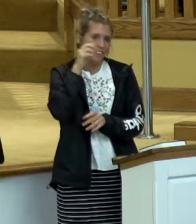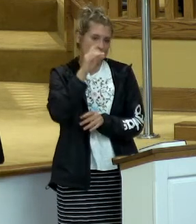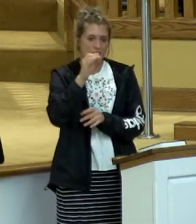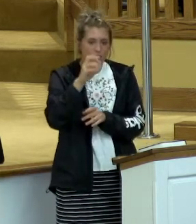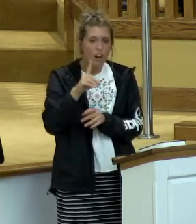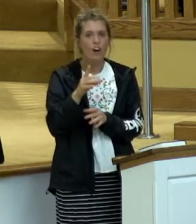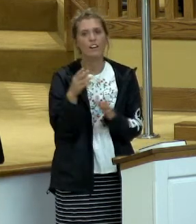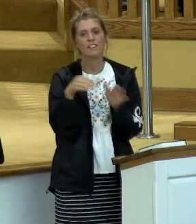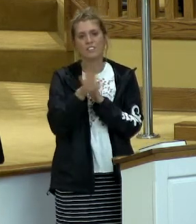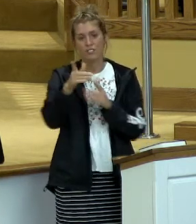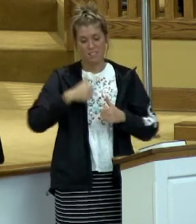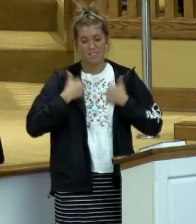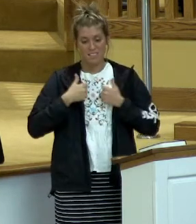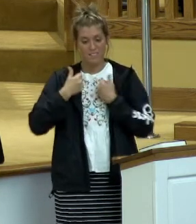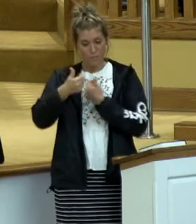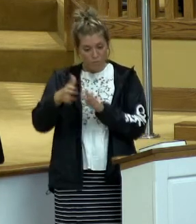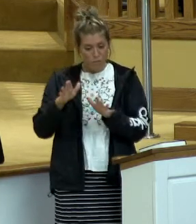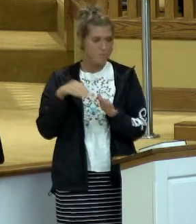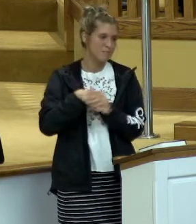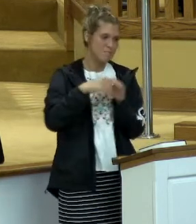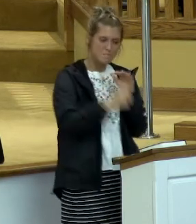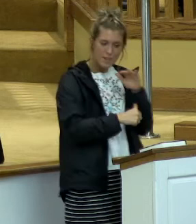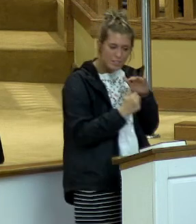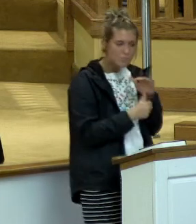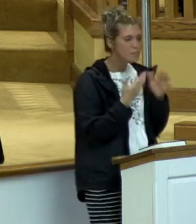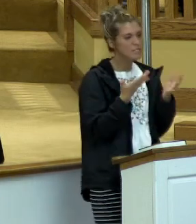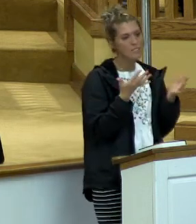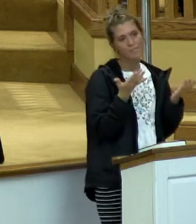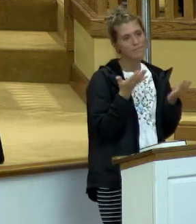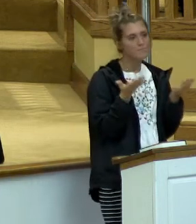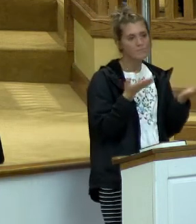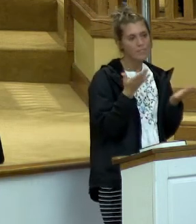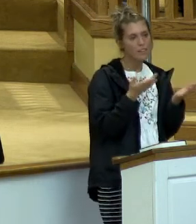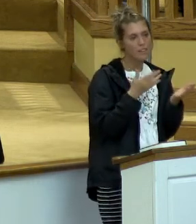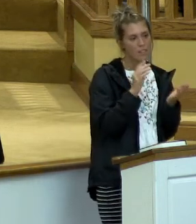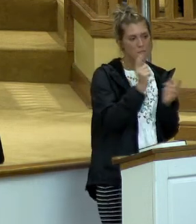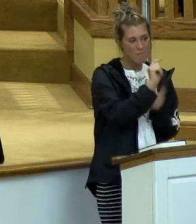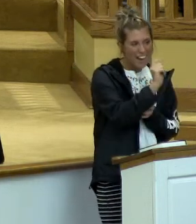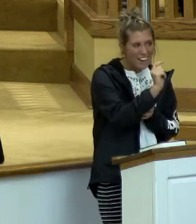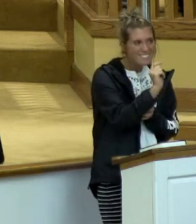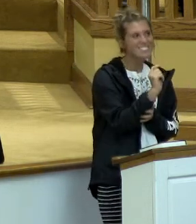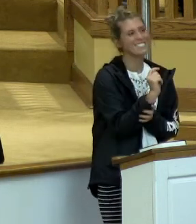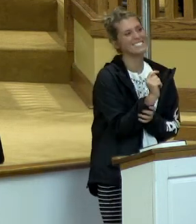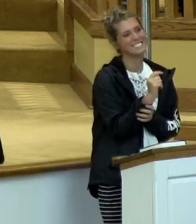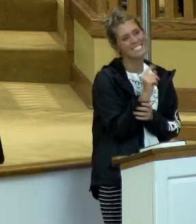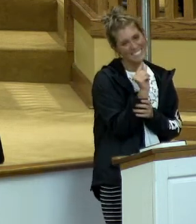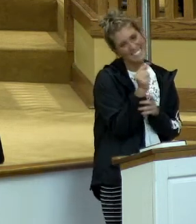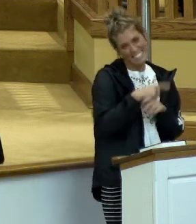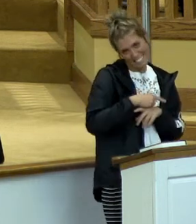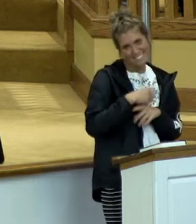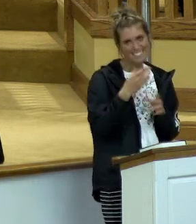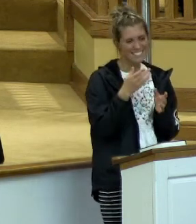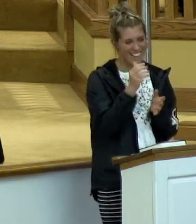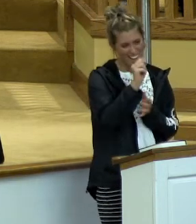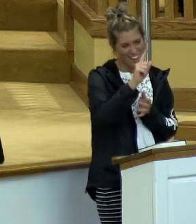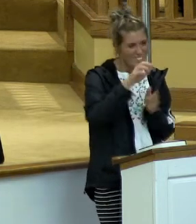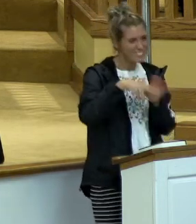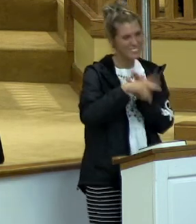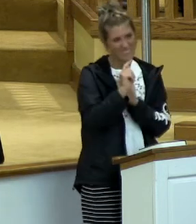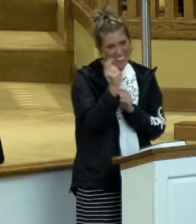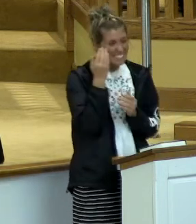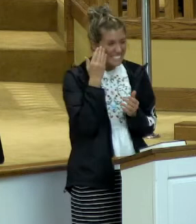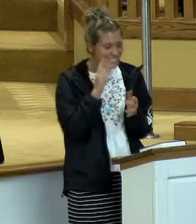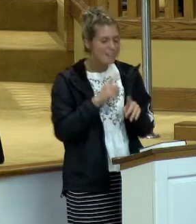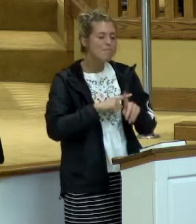can have it in your living room. You can have it in your basement. You can have it. The bathroom is a little bit of a tricky place. I probably wouldn't have an altar in the bathroom. But, you